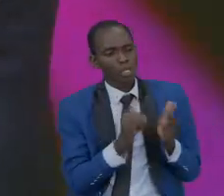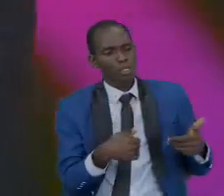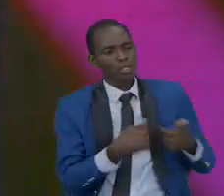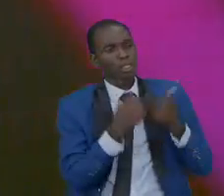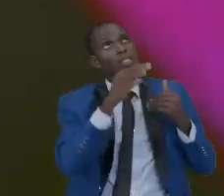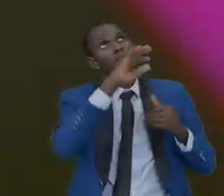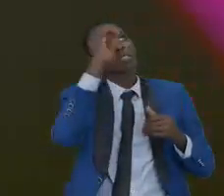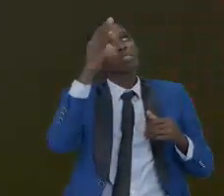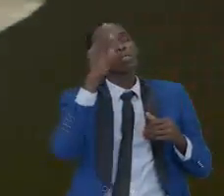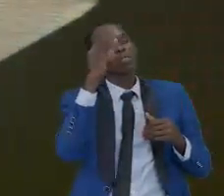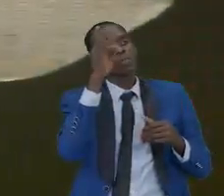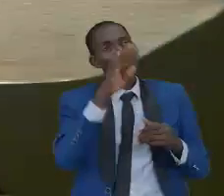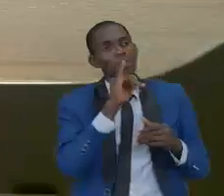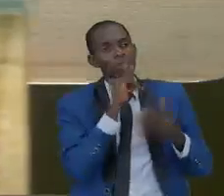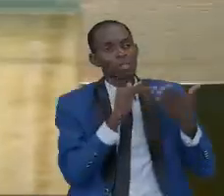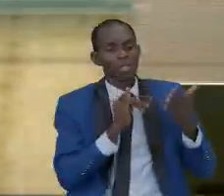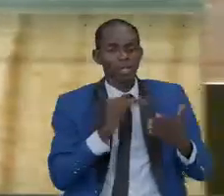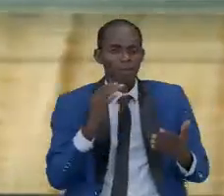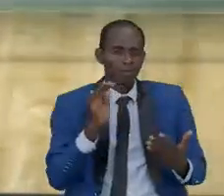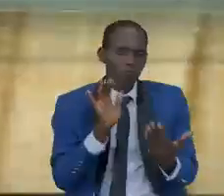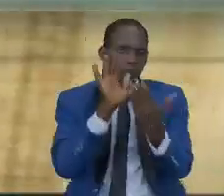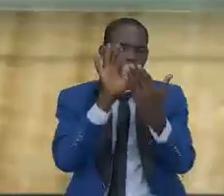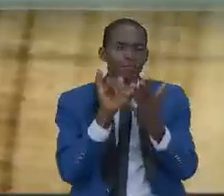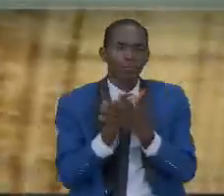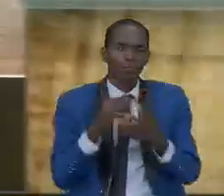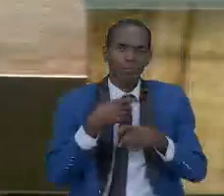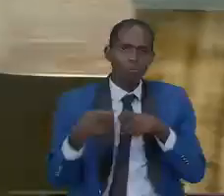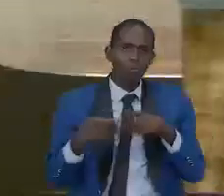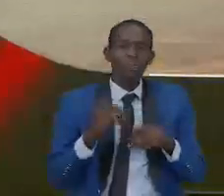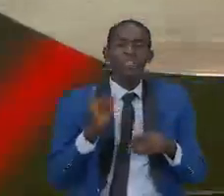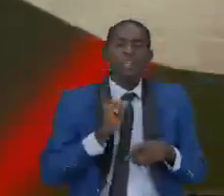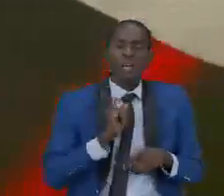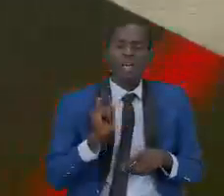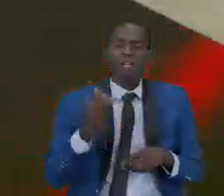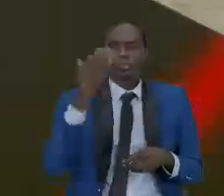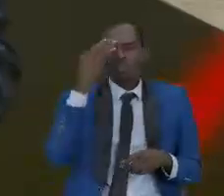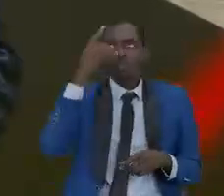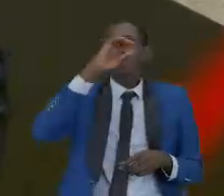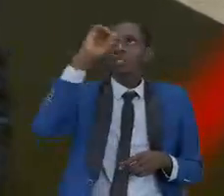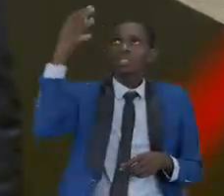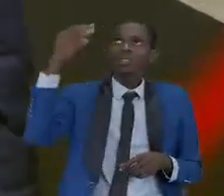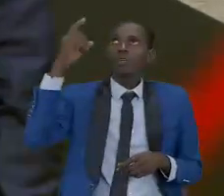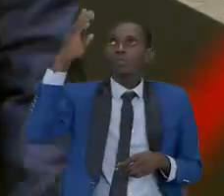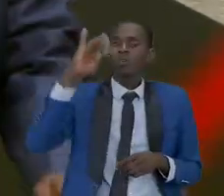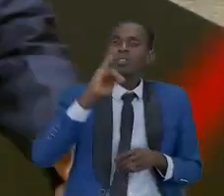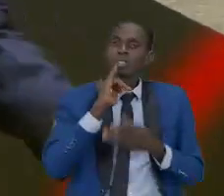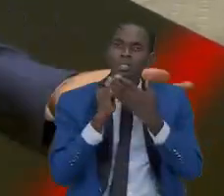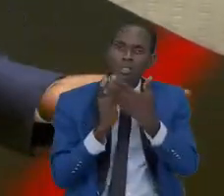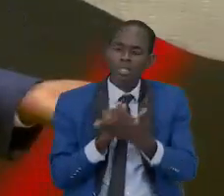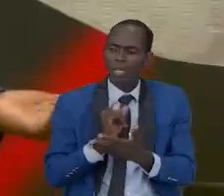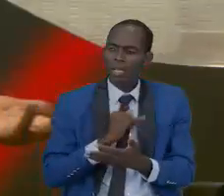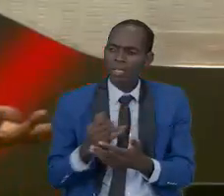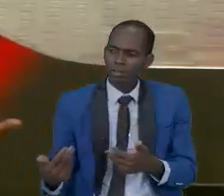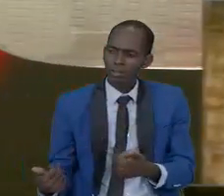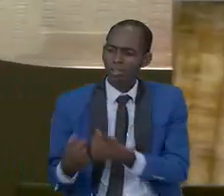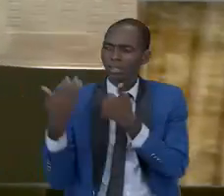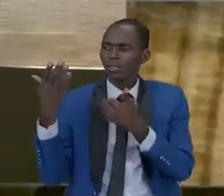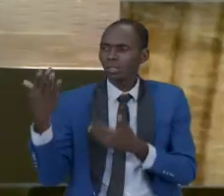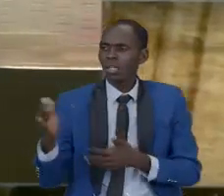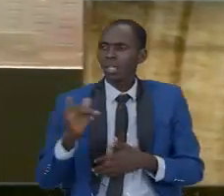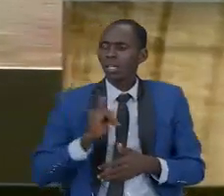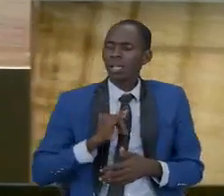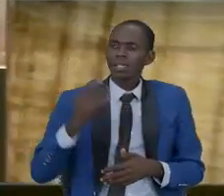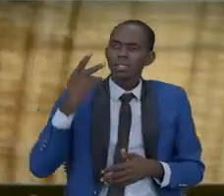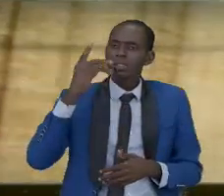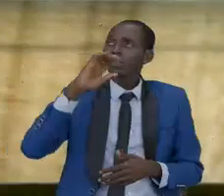I come through that possession the grace is there I come through that misunderstanding the grace of God is there I come through that